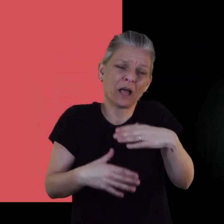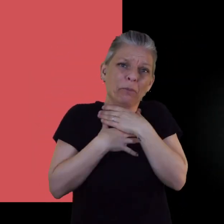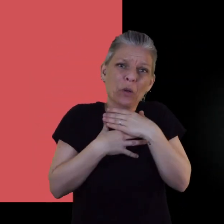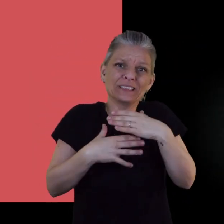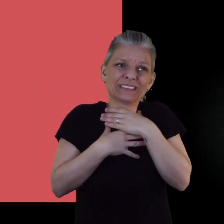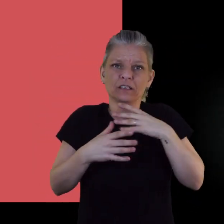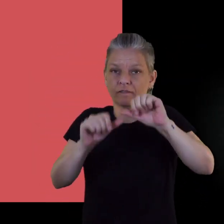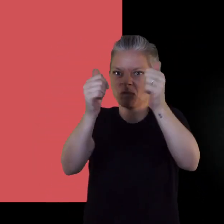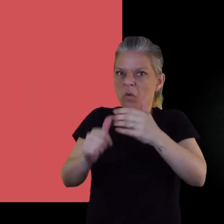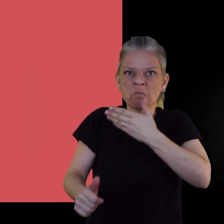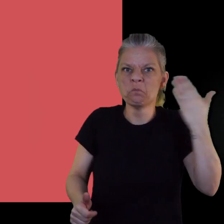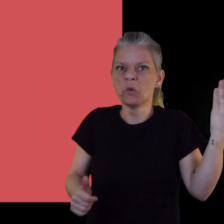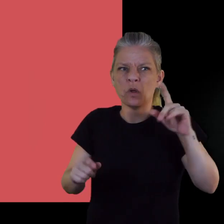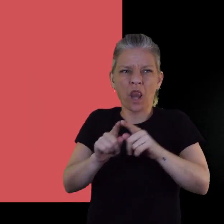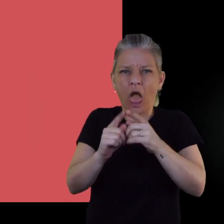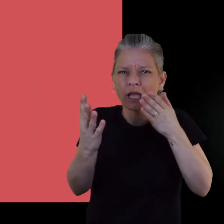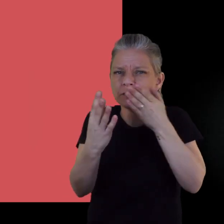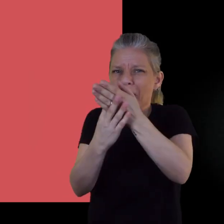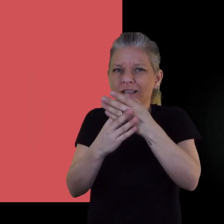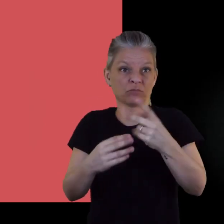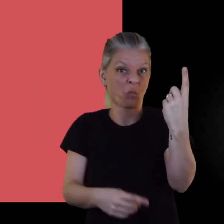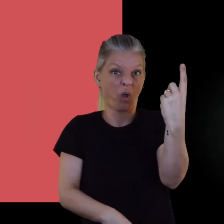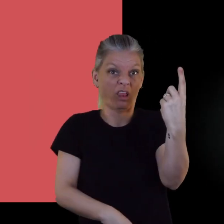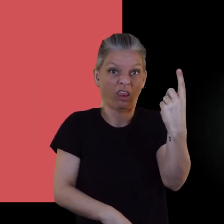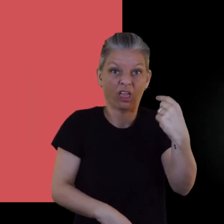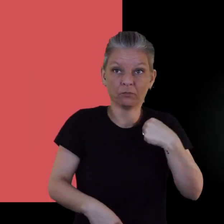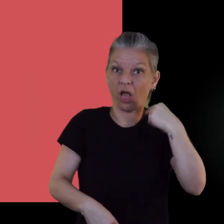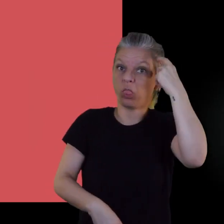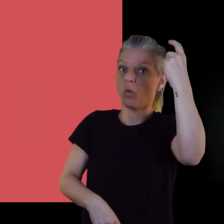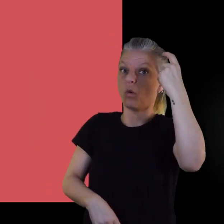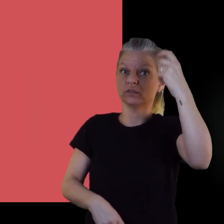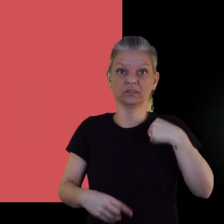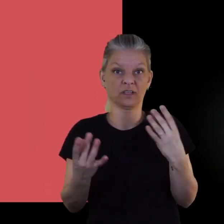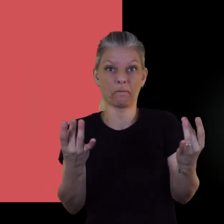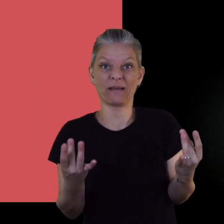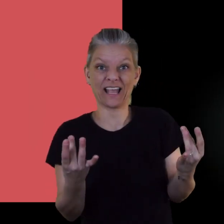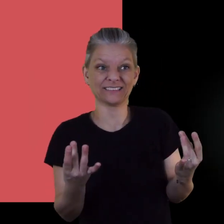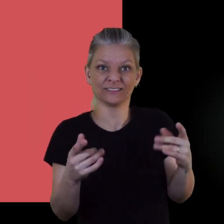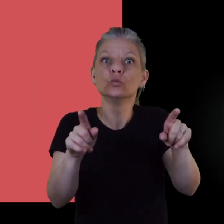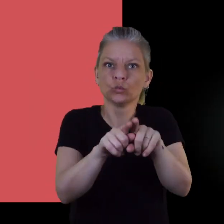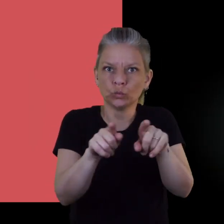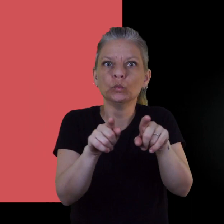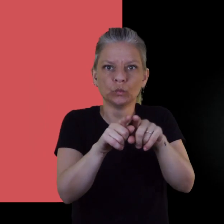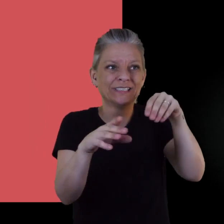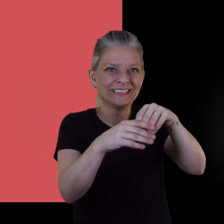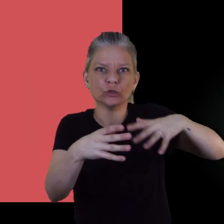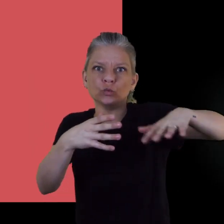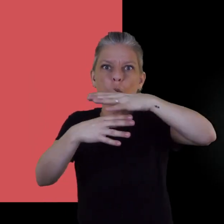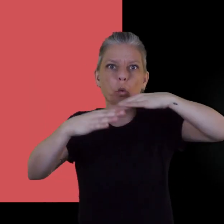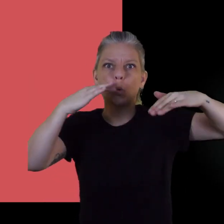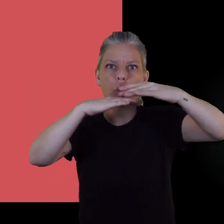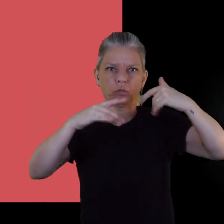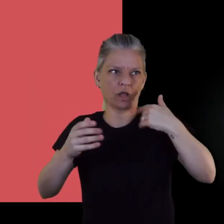quiet like a poison, formless like the space in between. One with my thoughts when I meditate, two in